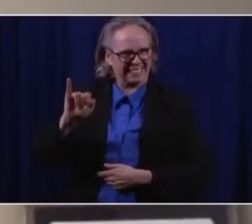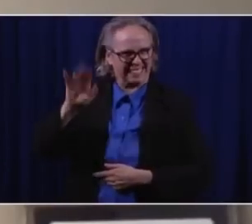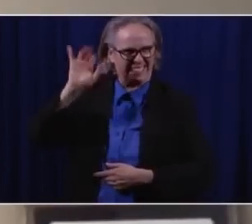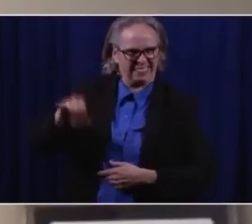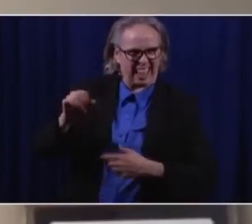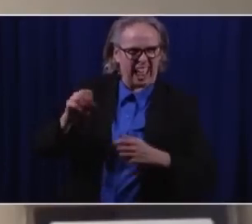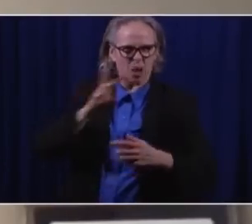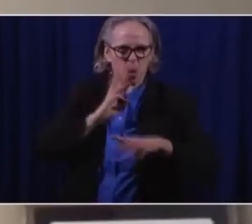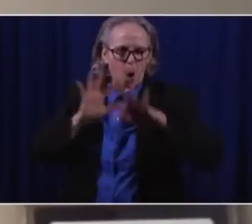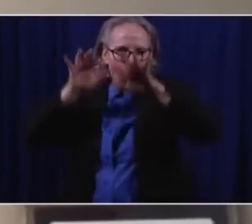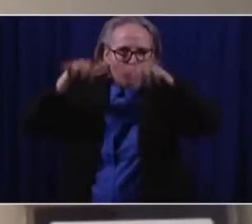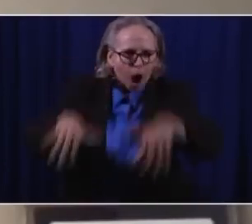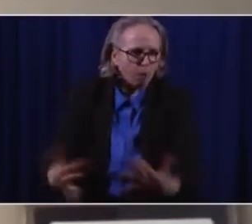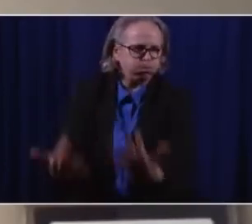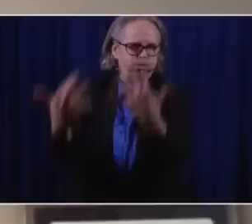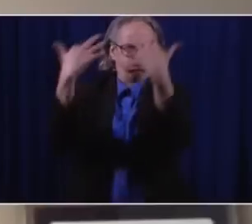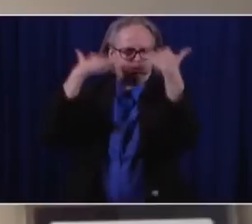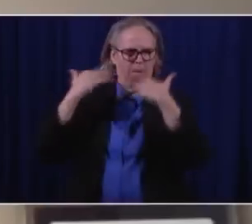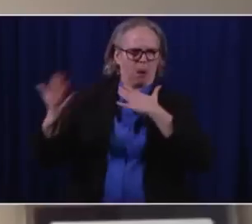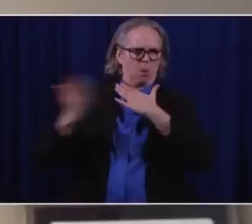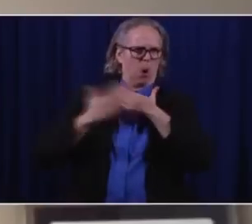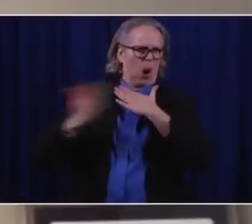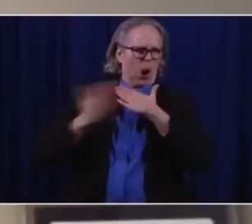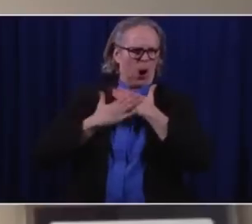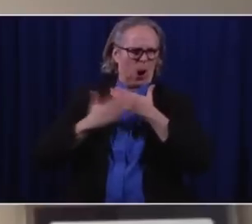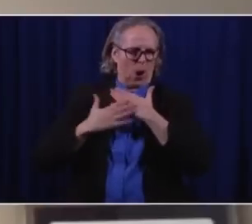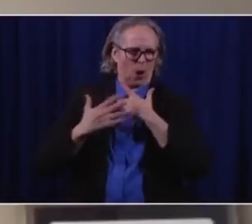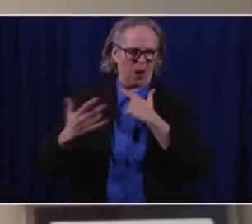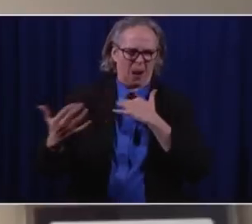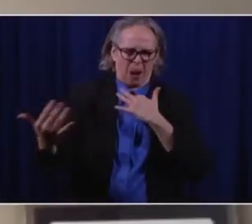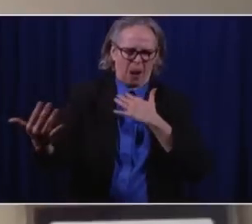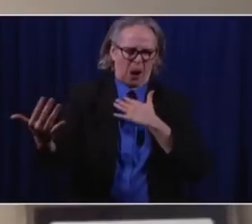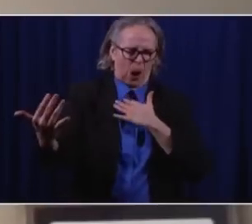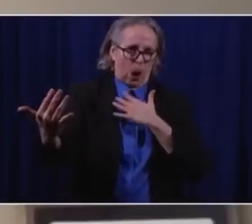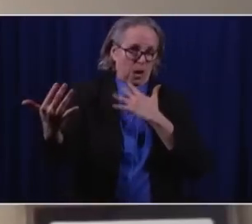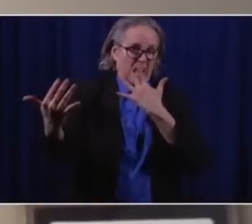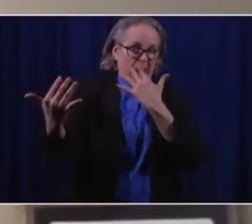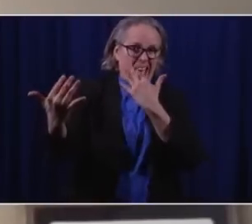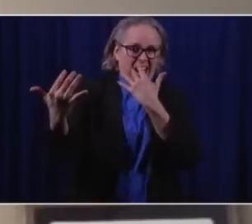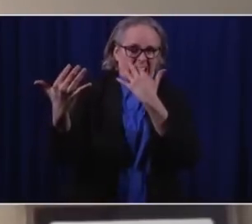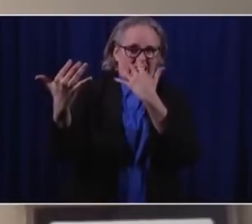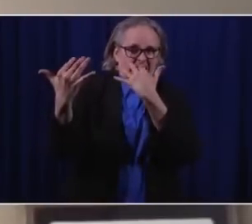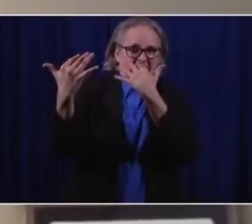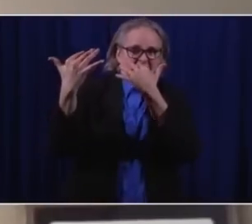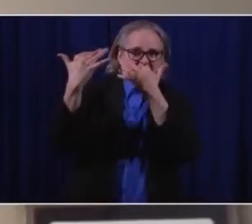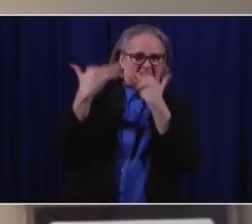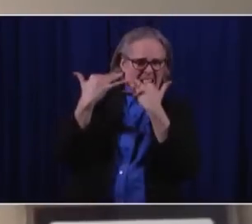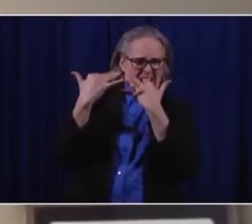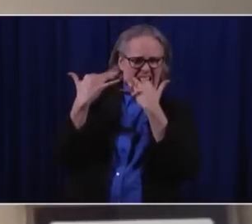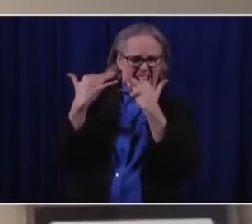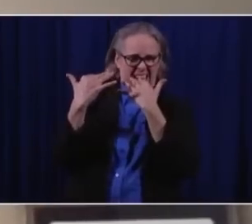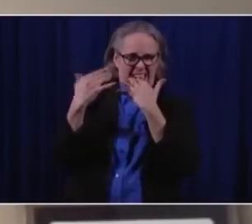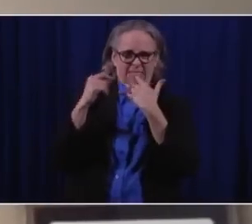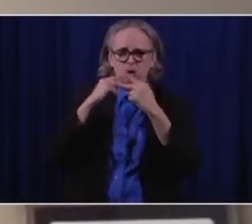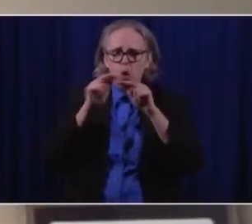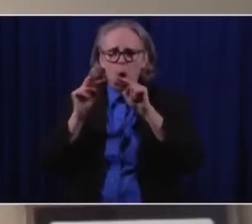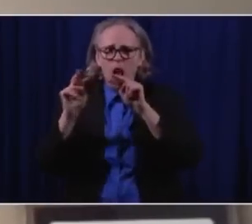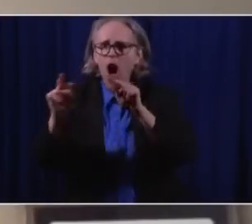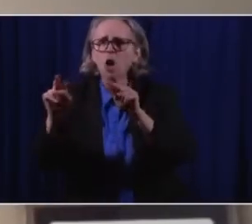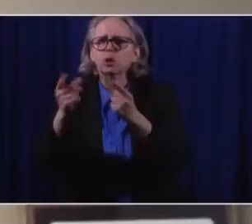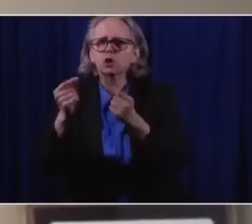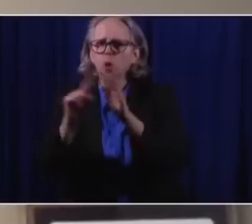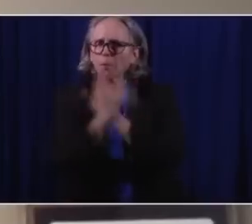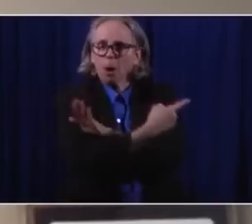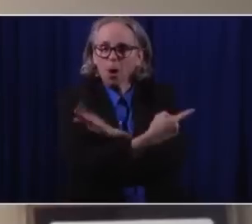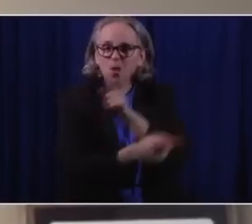knew that a storm surge of epic proportions was headed in your direction, you would evacuate. You would leave the area.